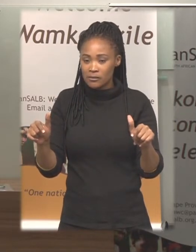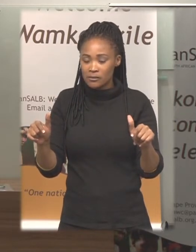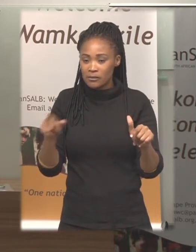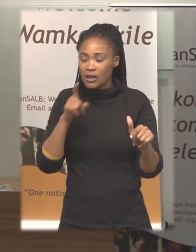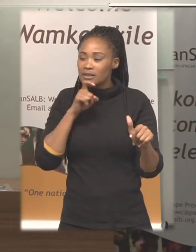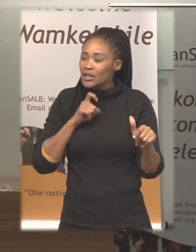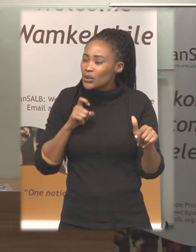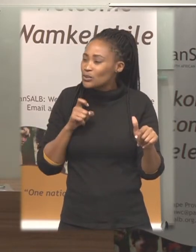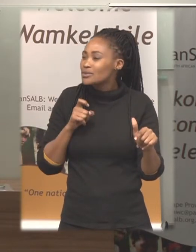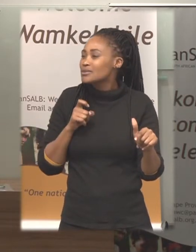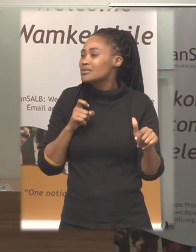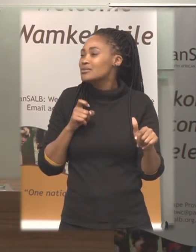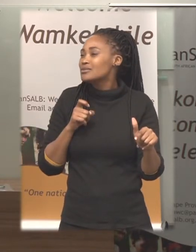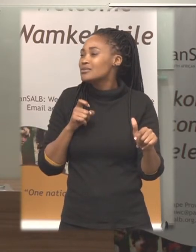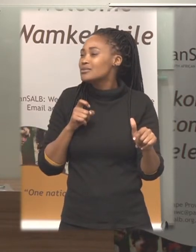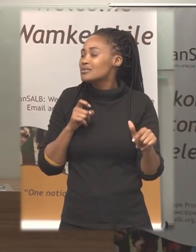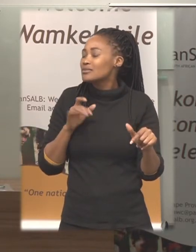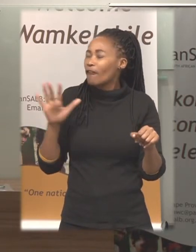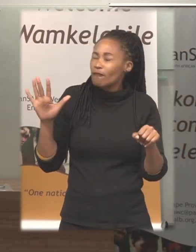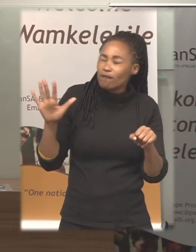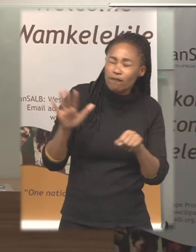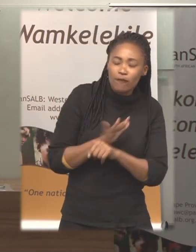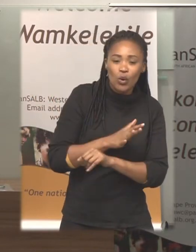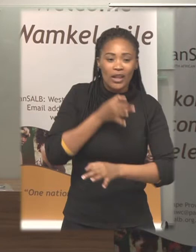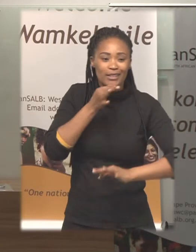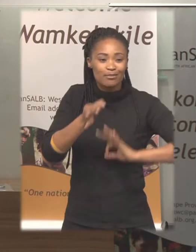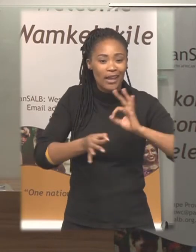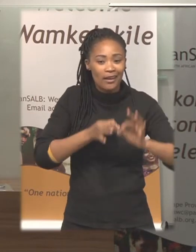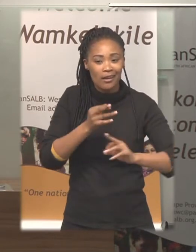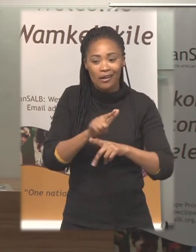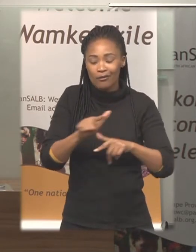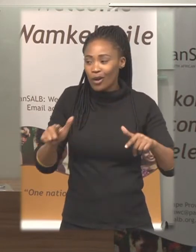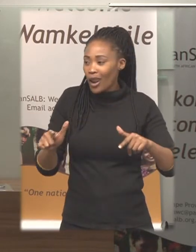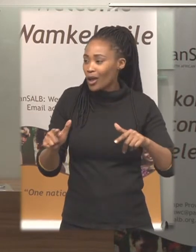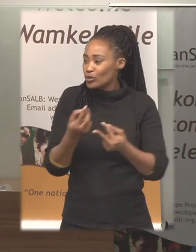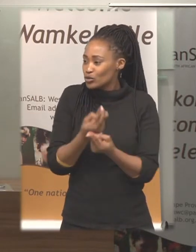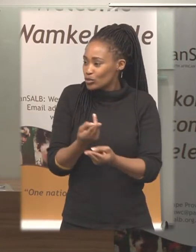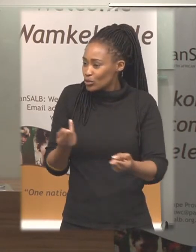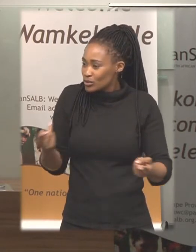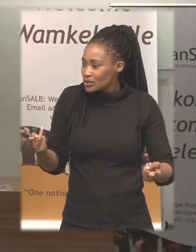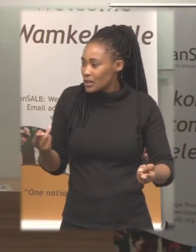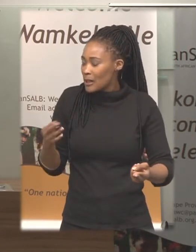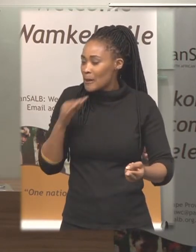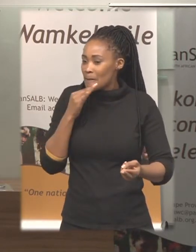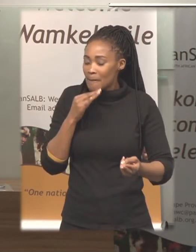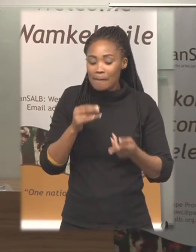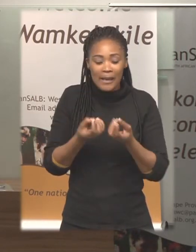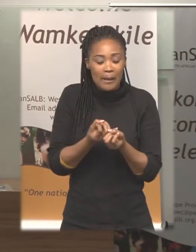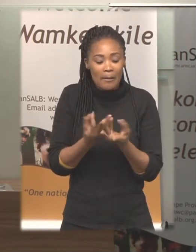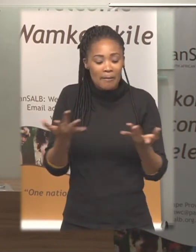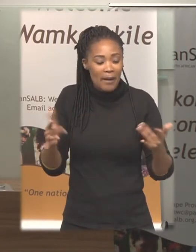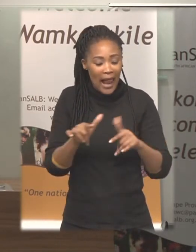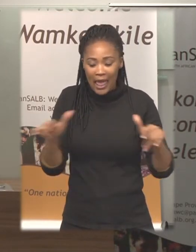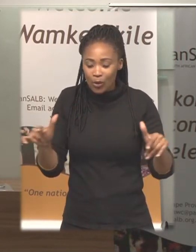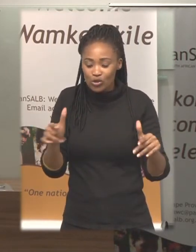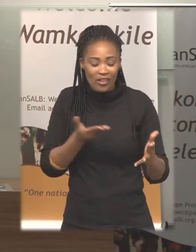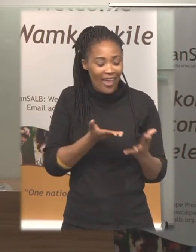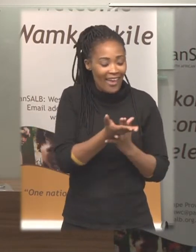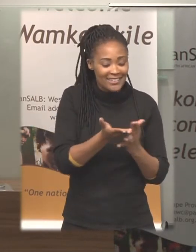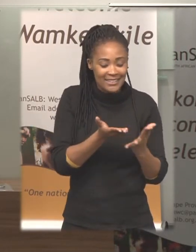a wide repertoire, using a full repertoire of language resources. So the act performed by bilinguals of accessing different linguistic